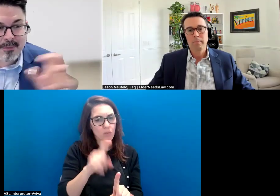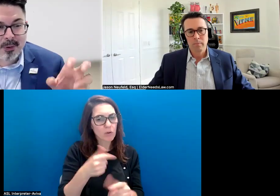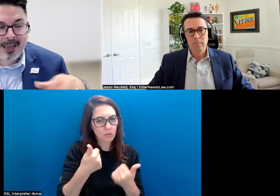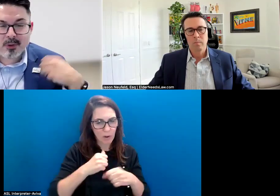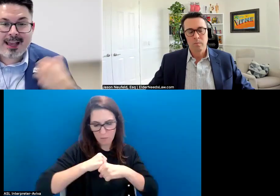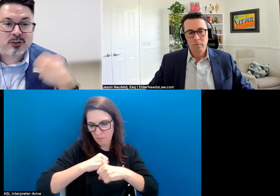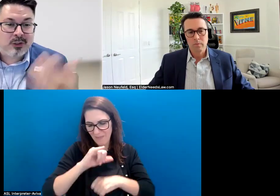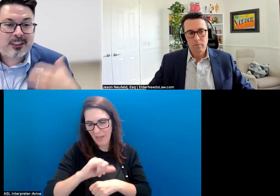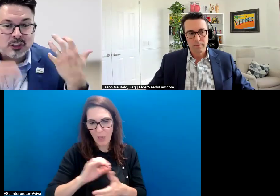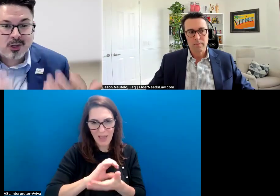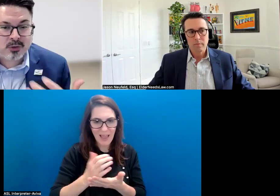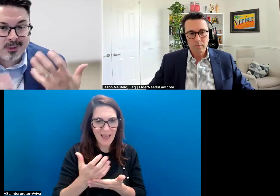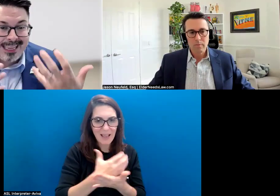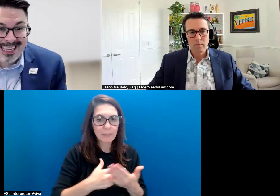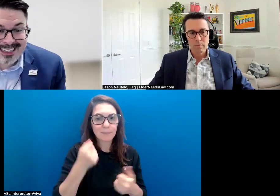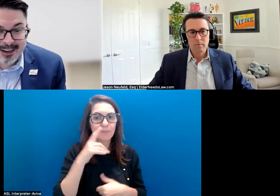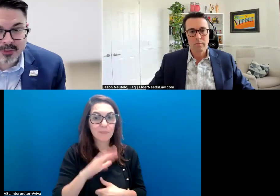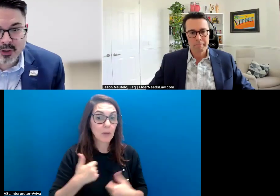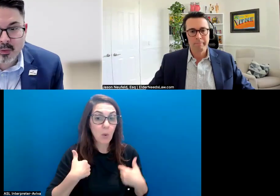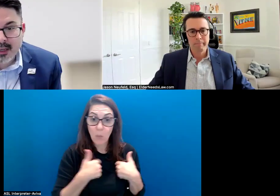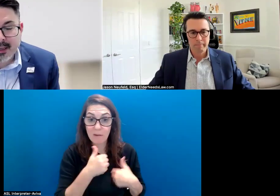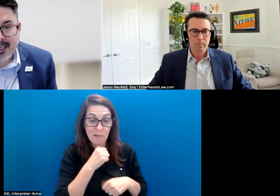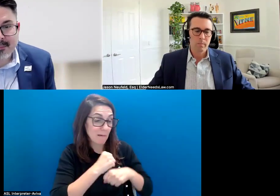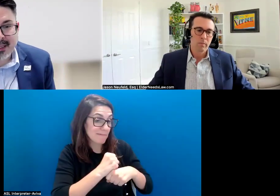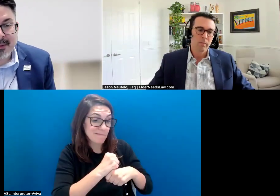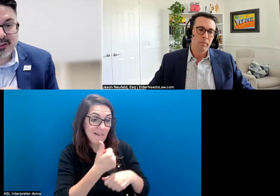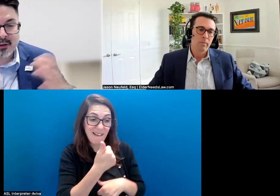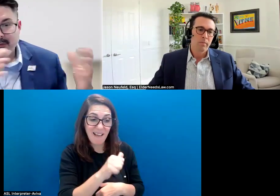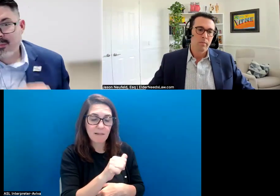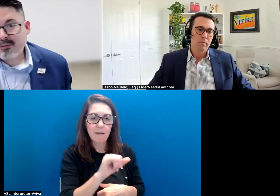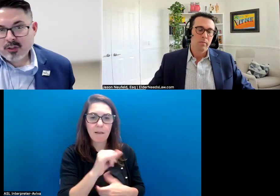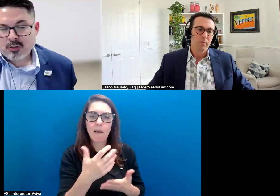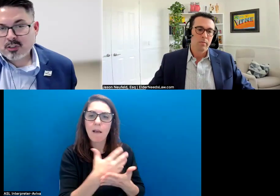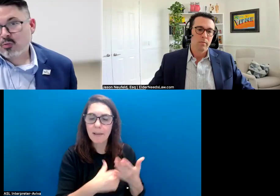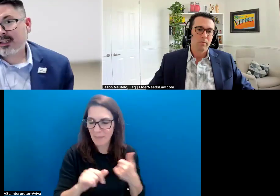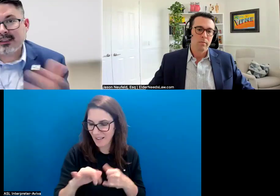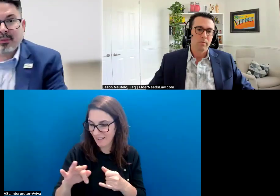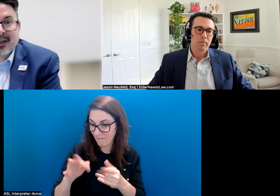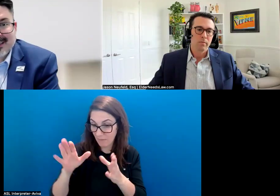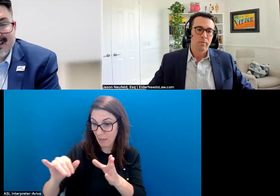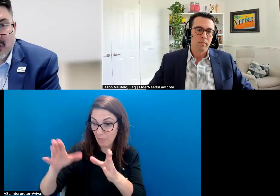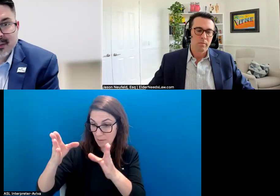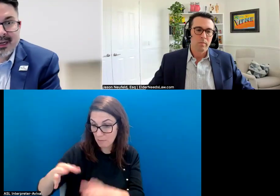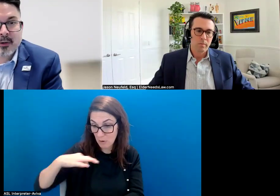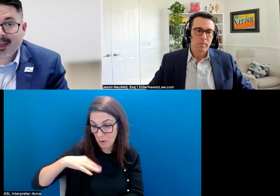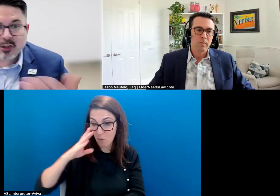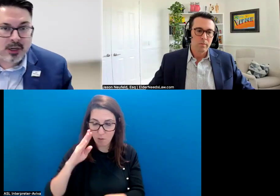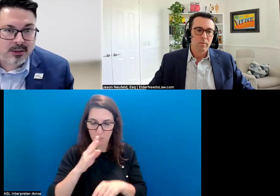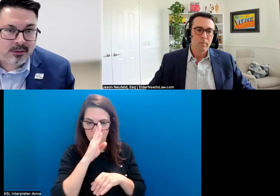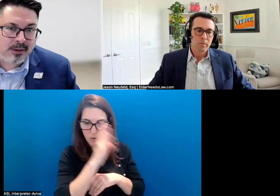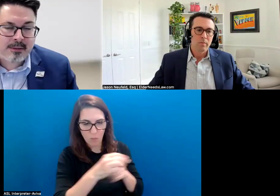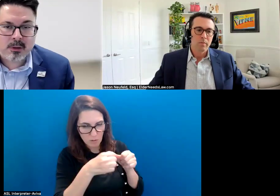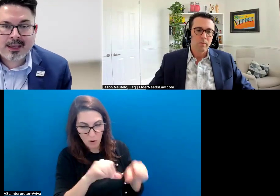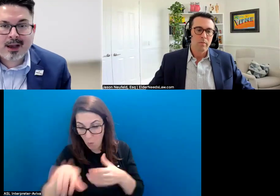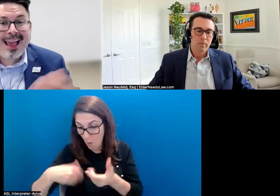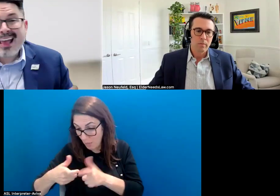income. Mhm. Able accounts do not shelter income. So Mhm. keep that in mind. So even if the beneficiary is directly depositing their entire paycheck